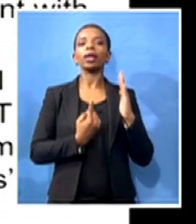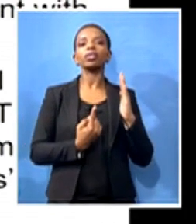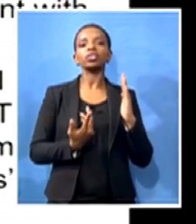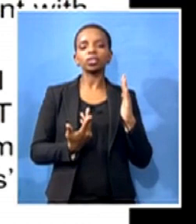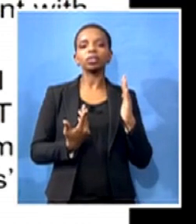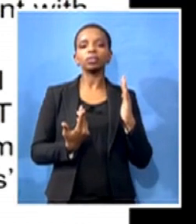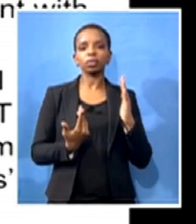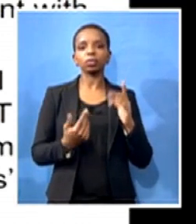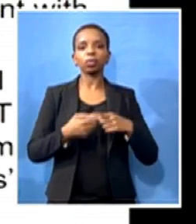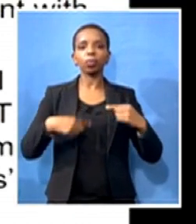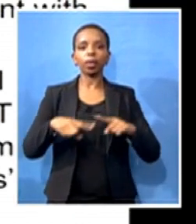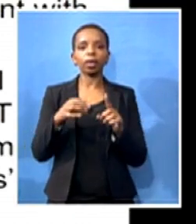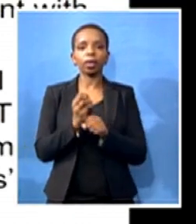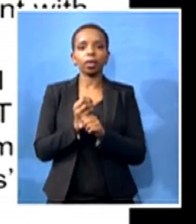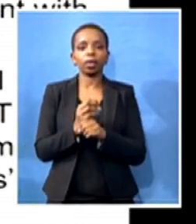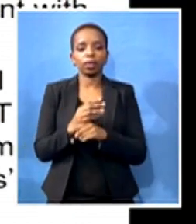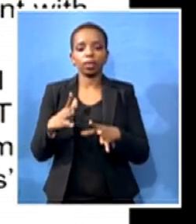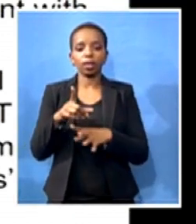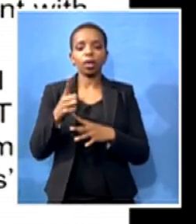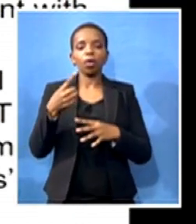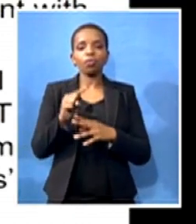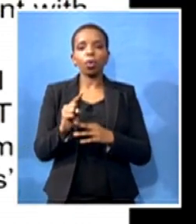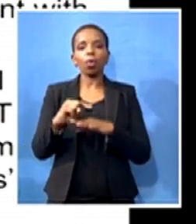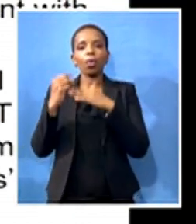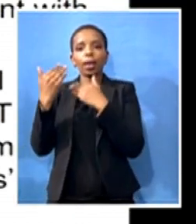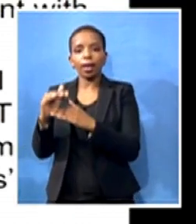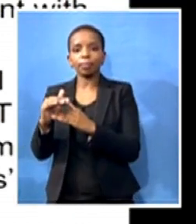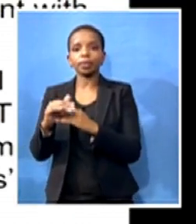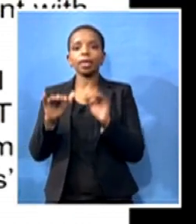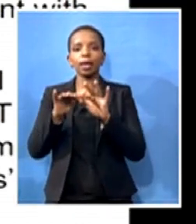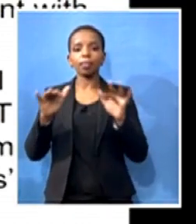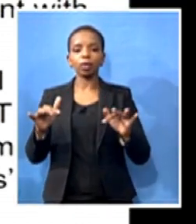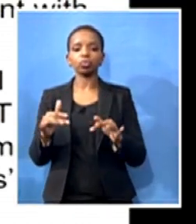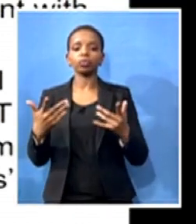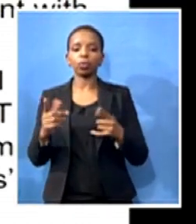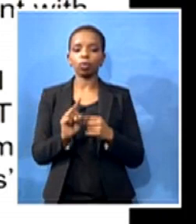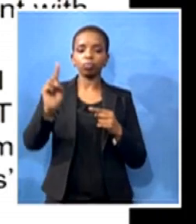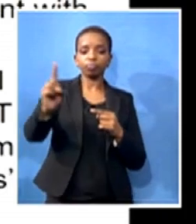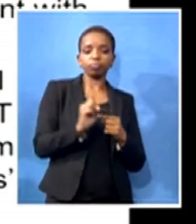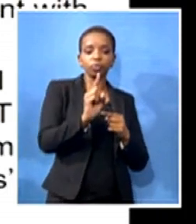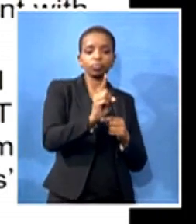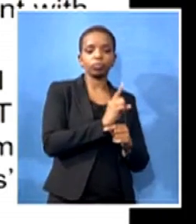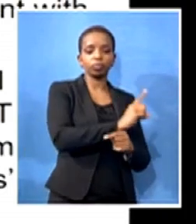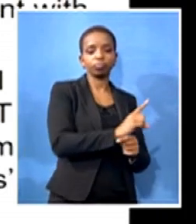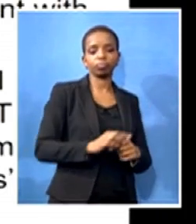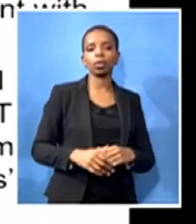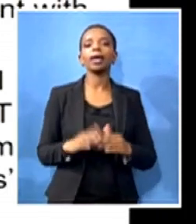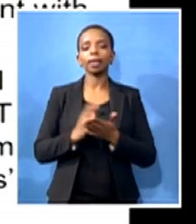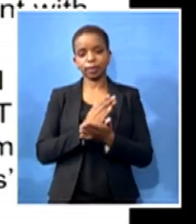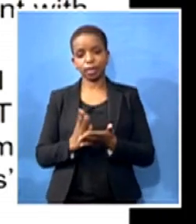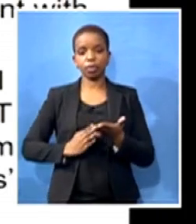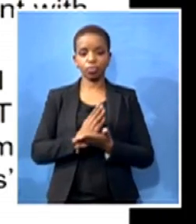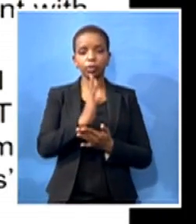to limit individual and collective rights. So there's been an argument that civil liberties have